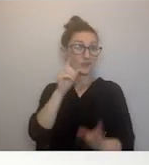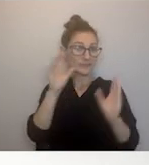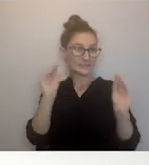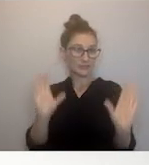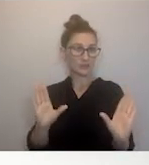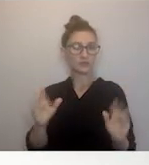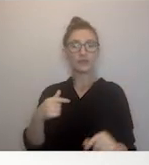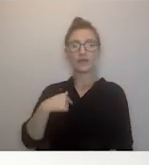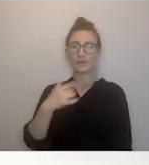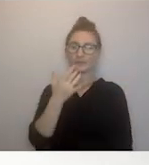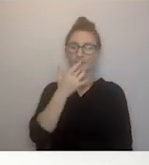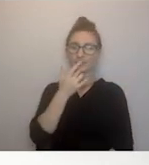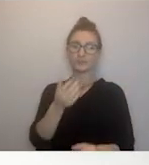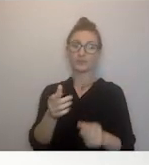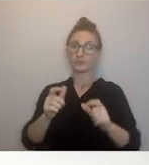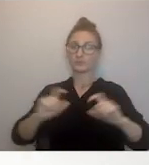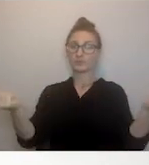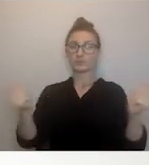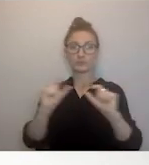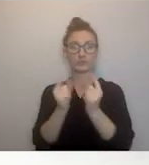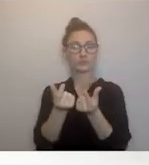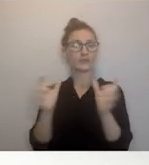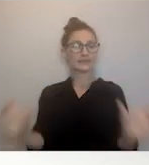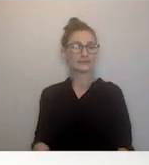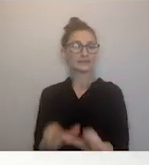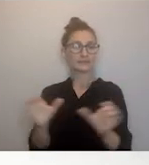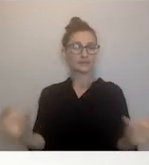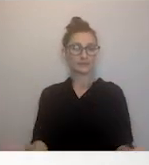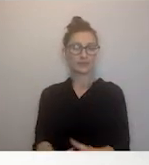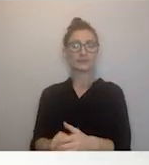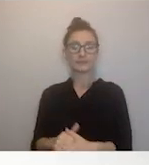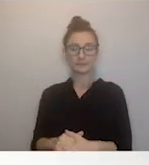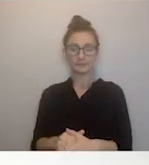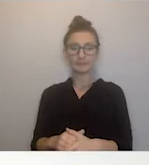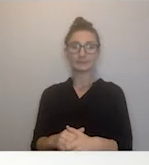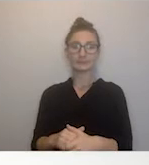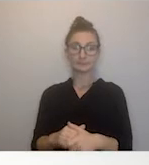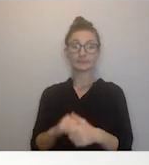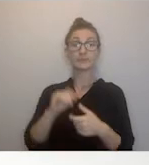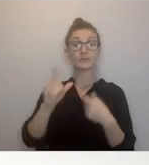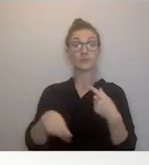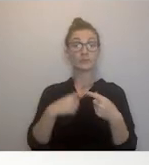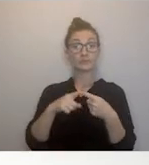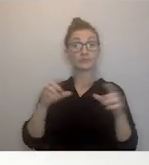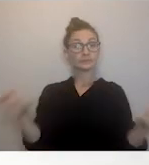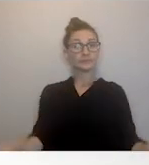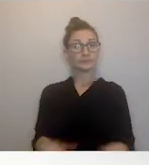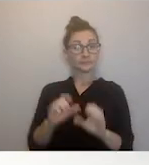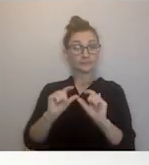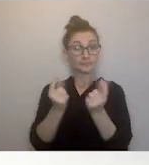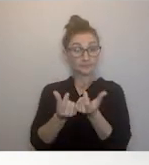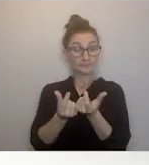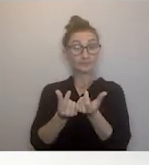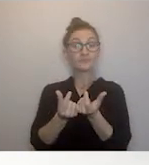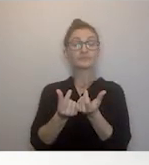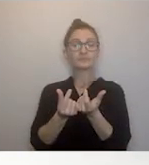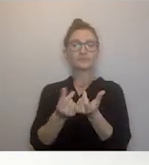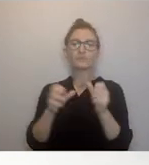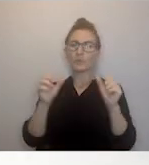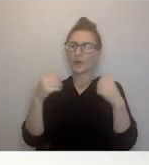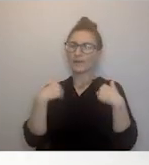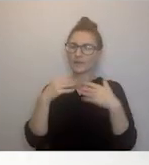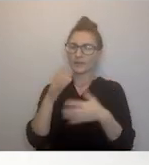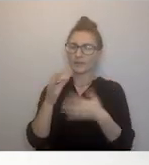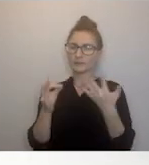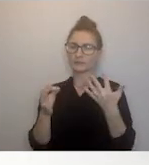and tricks for our teachers. I love using this as a large group activity. And when I do, you have lots of options for how you